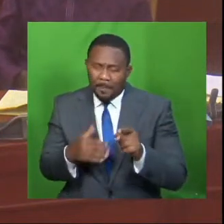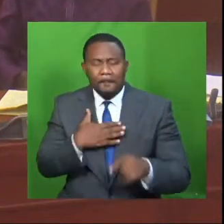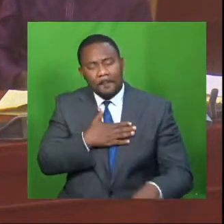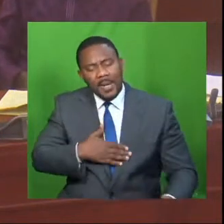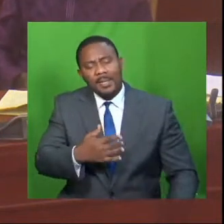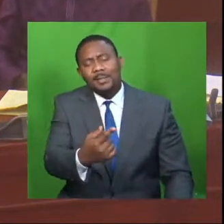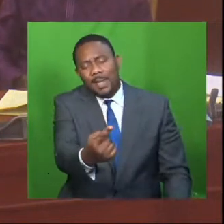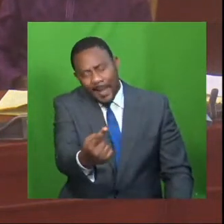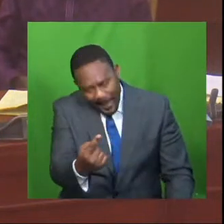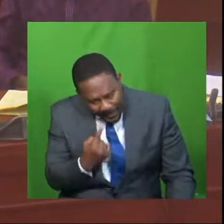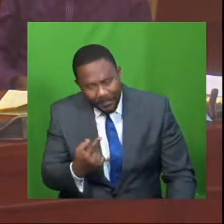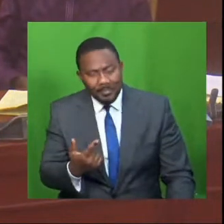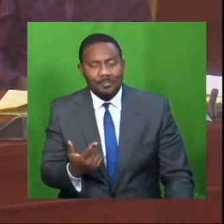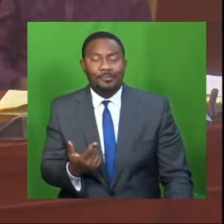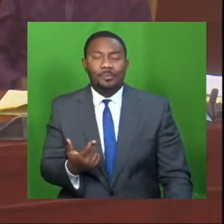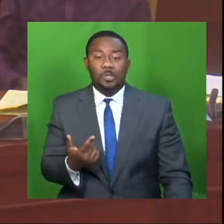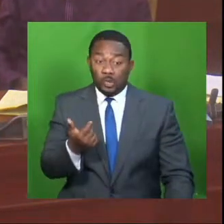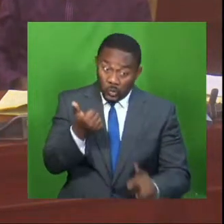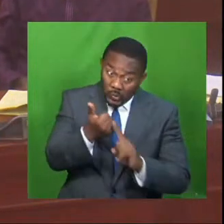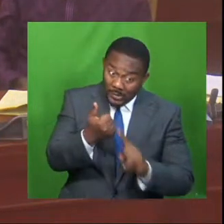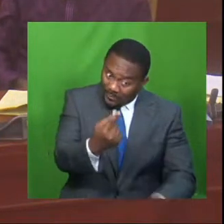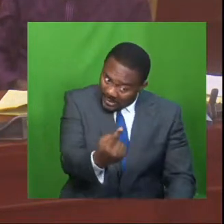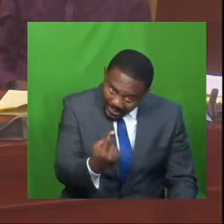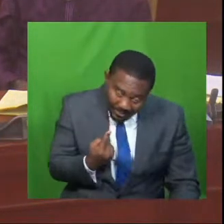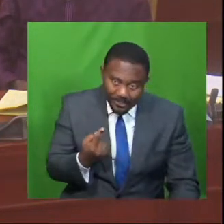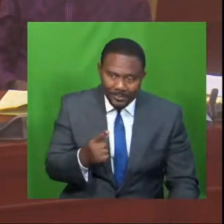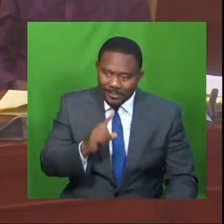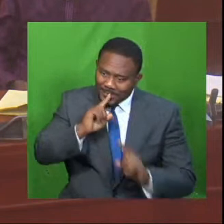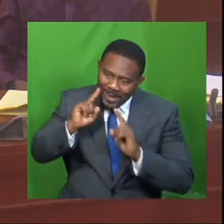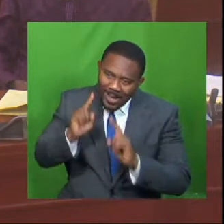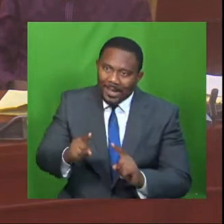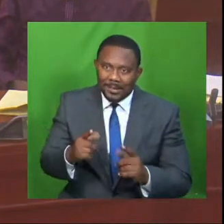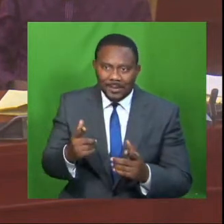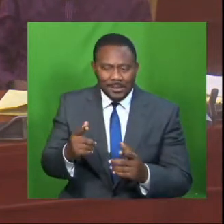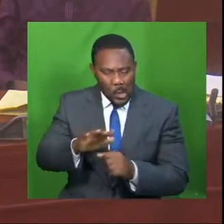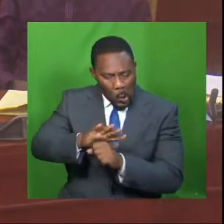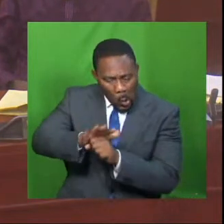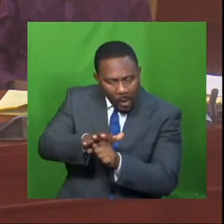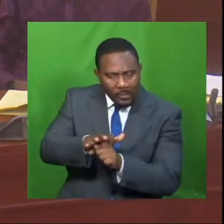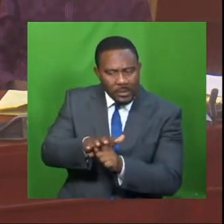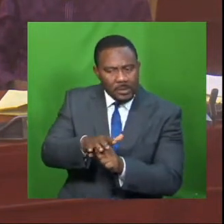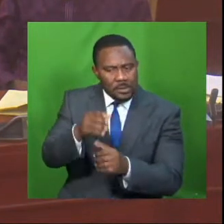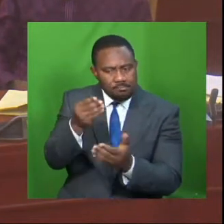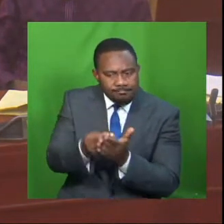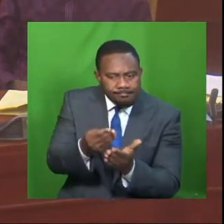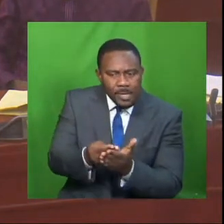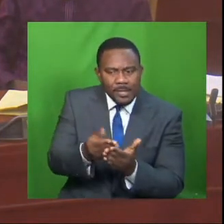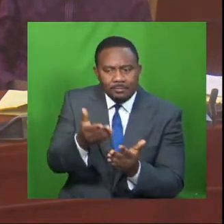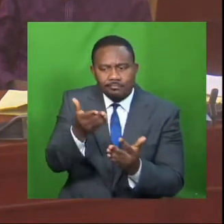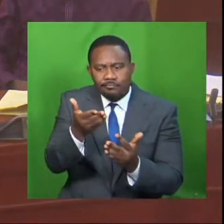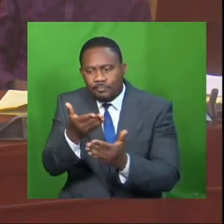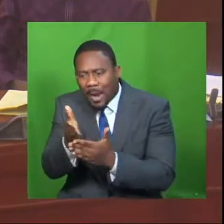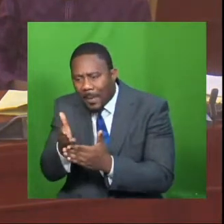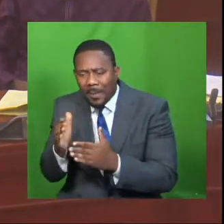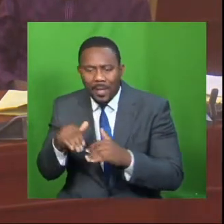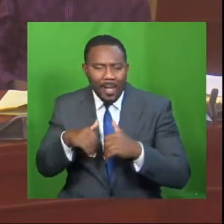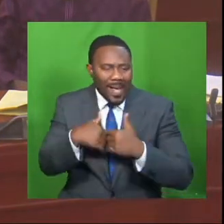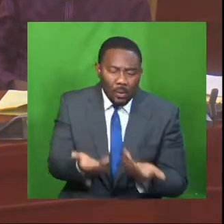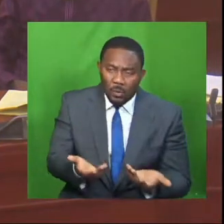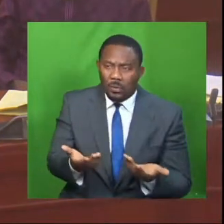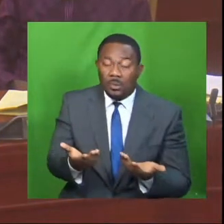president appointed a minister of finance, the Honorable Ken Ofori-Atta. He is the one we are demanding